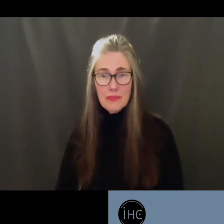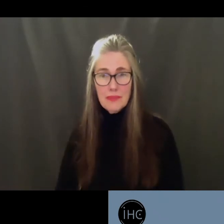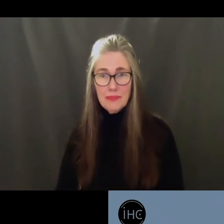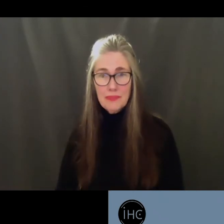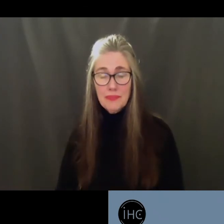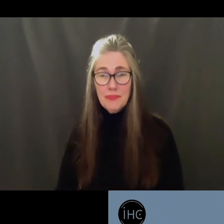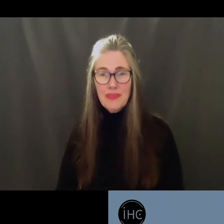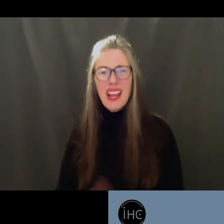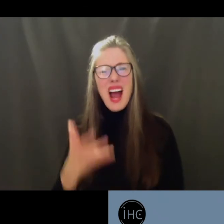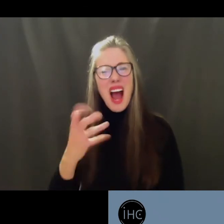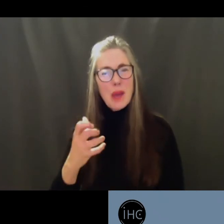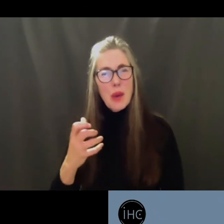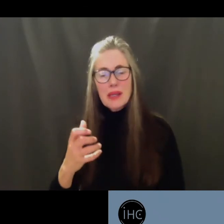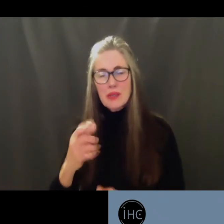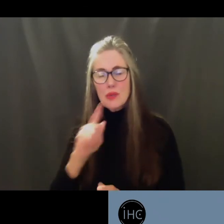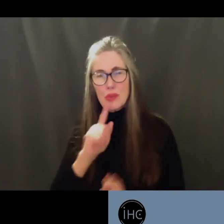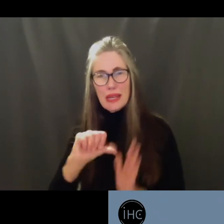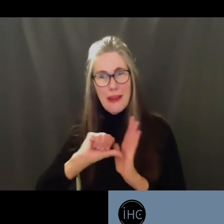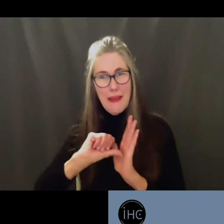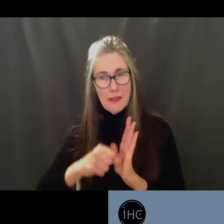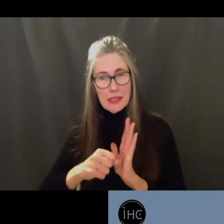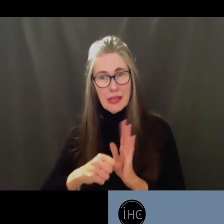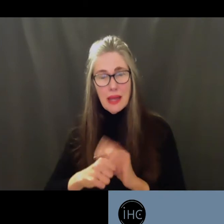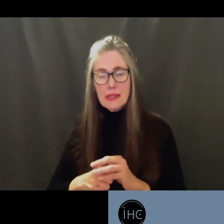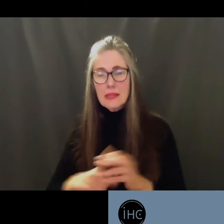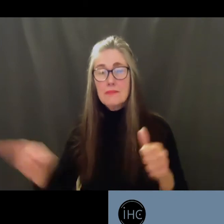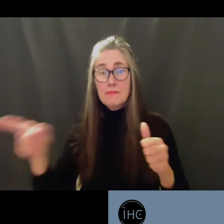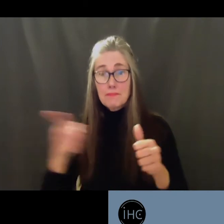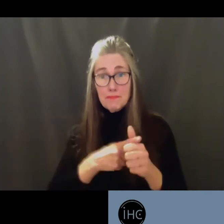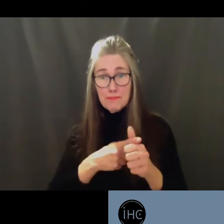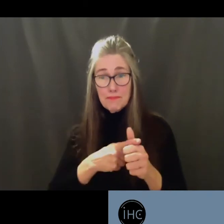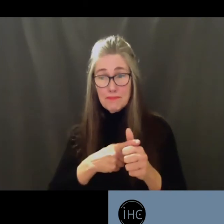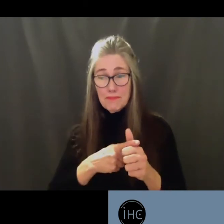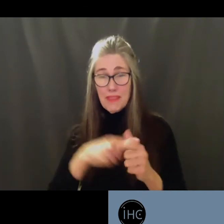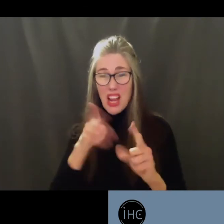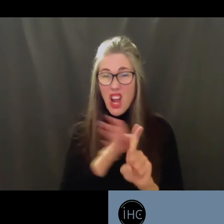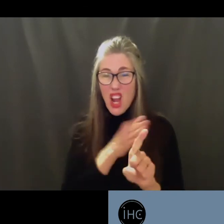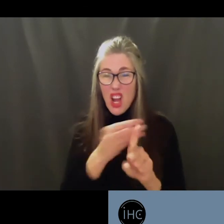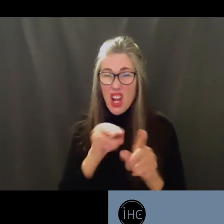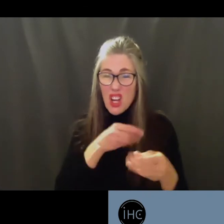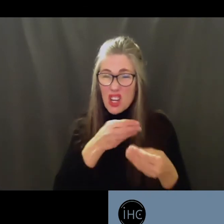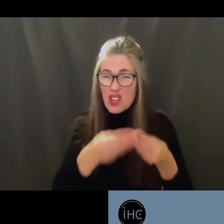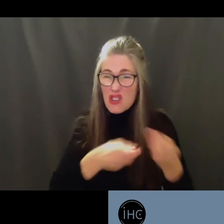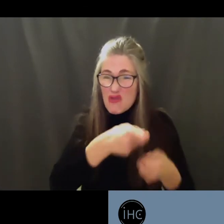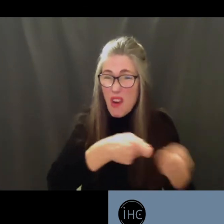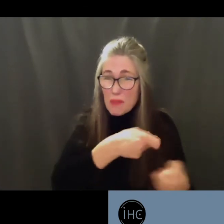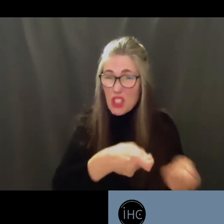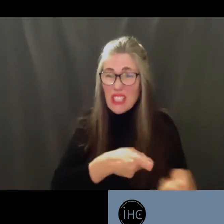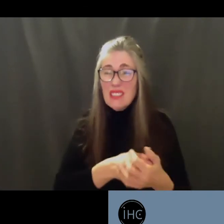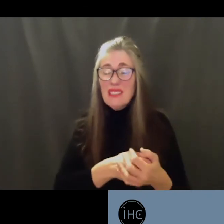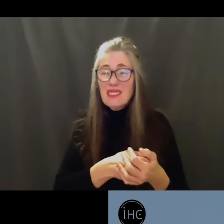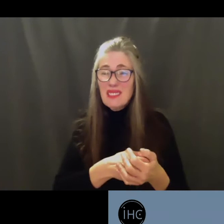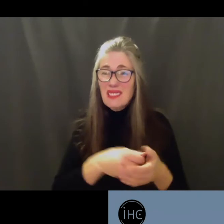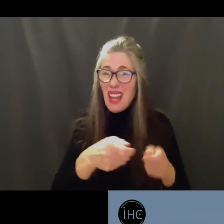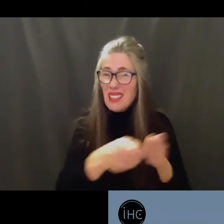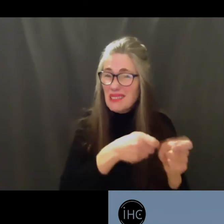of the corruption, the violence, and how it interacts in the propaganda with the machismo. I really wanted